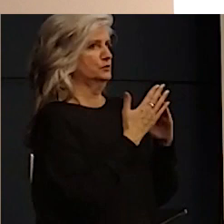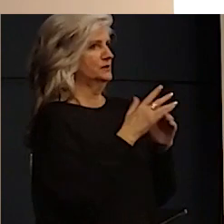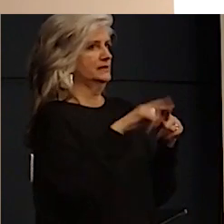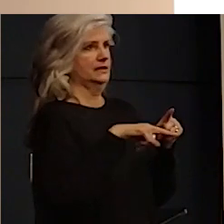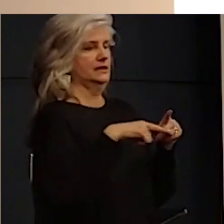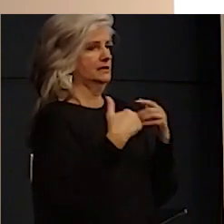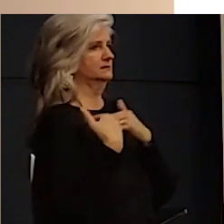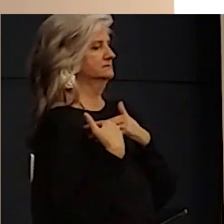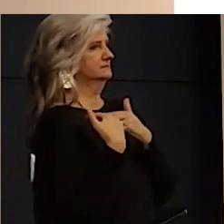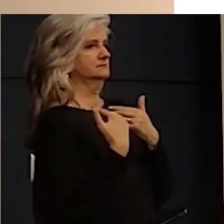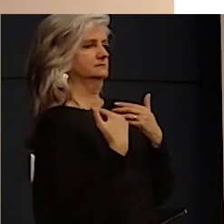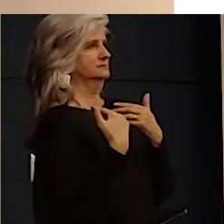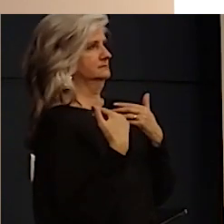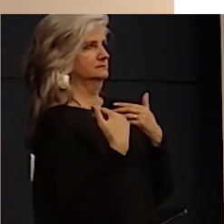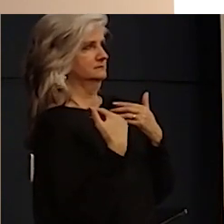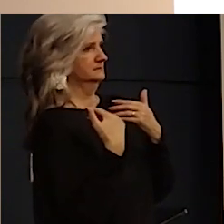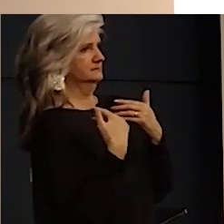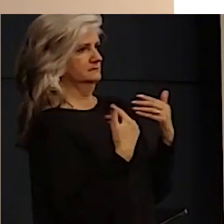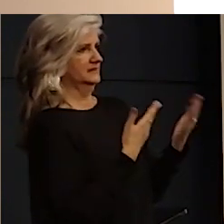bear this rate increase.